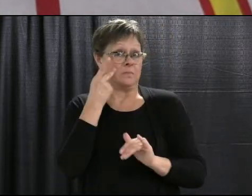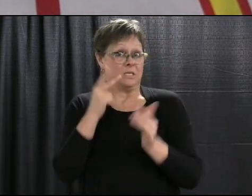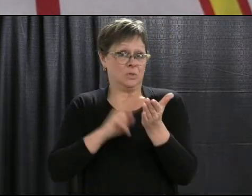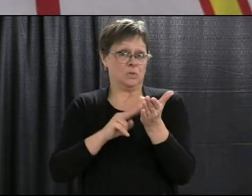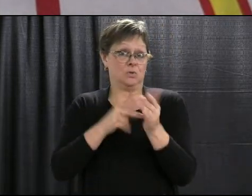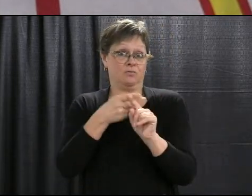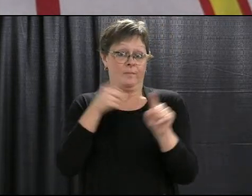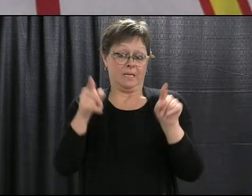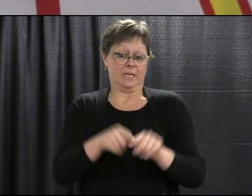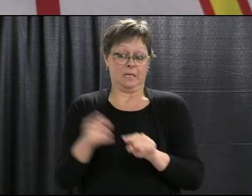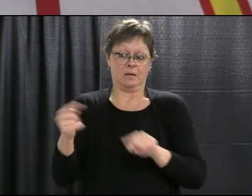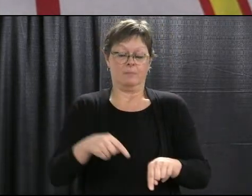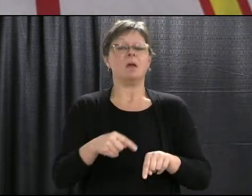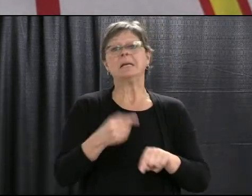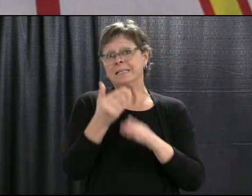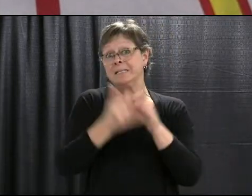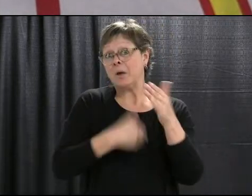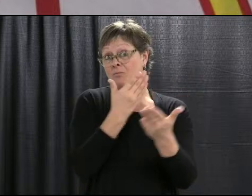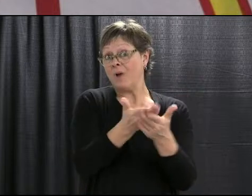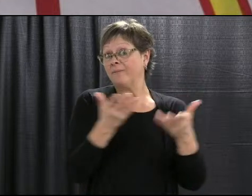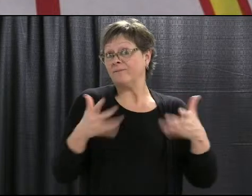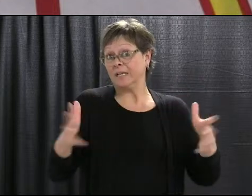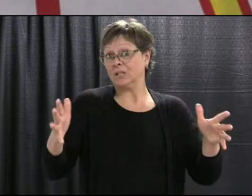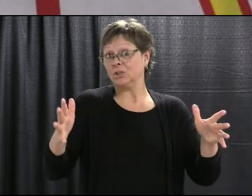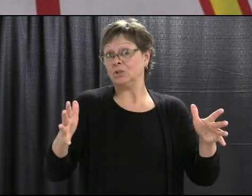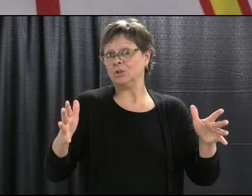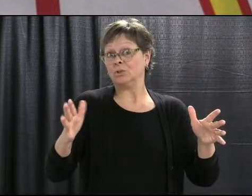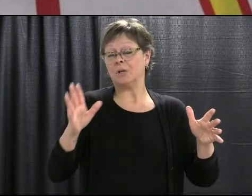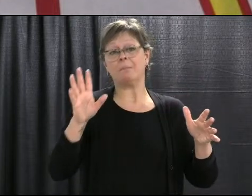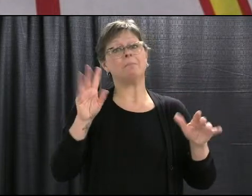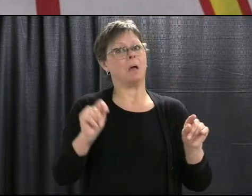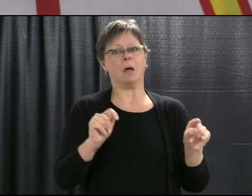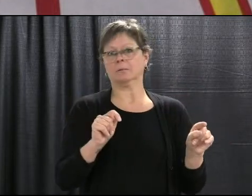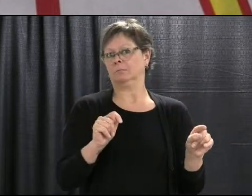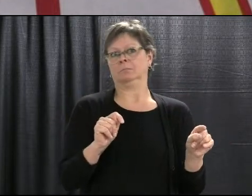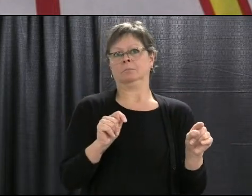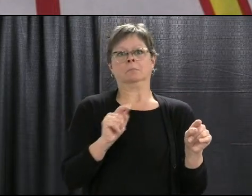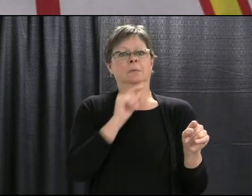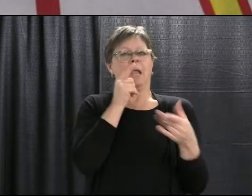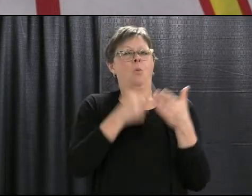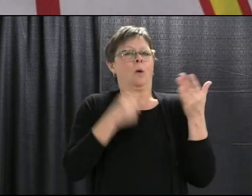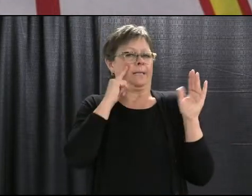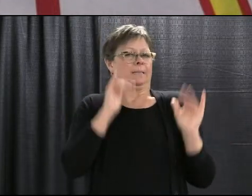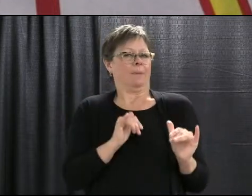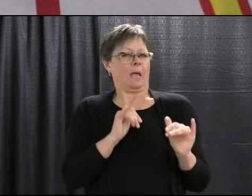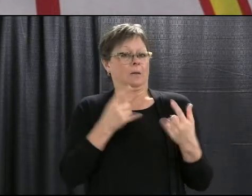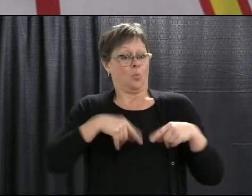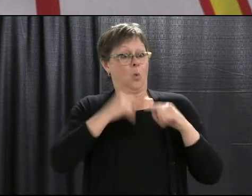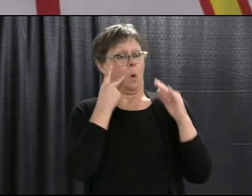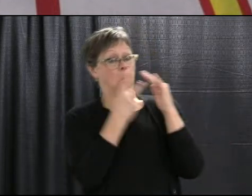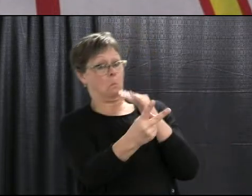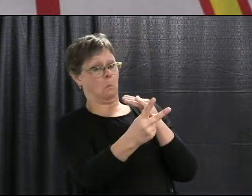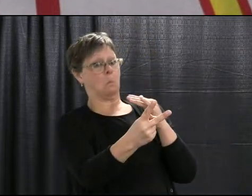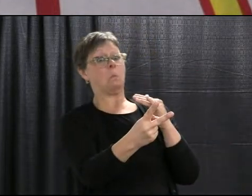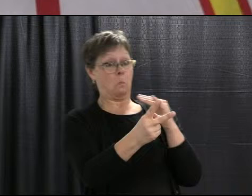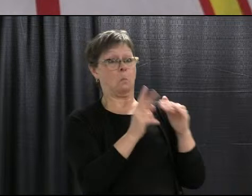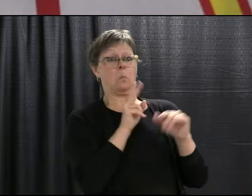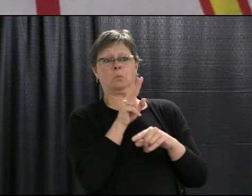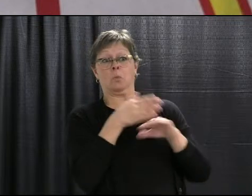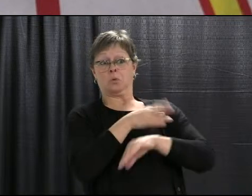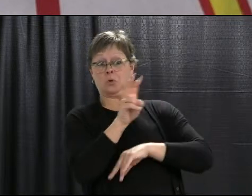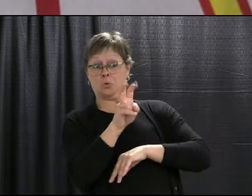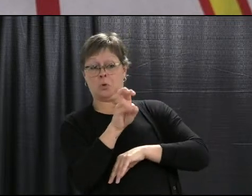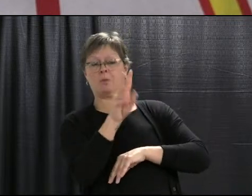on the ground here, some have arrived, but not nearly the numbers that we had anticipated. Those ones